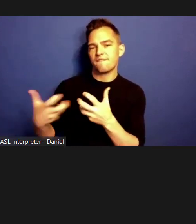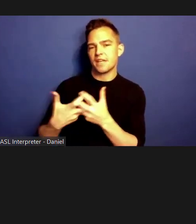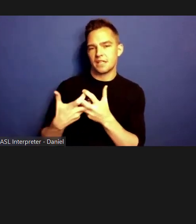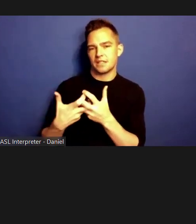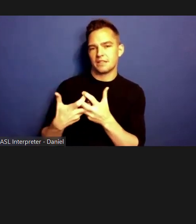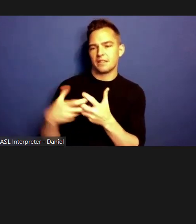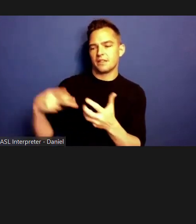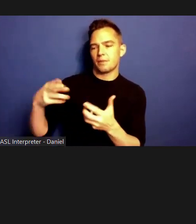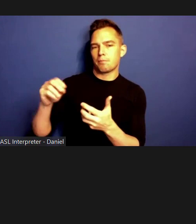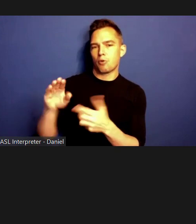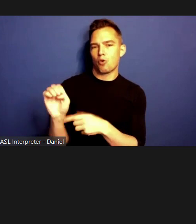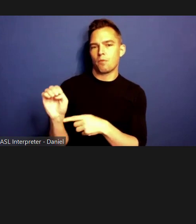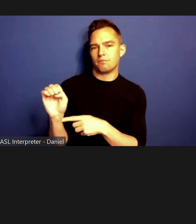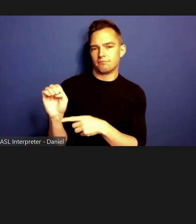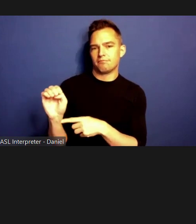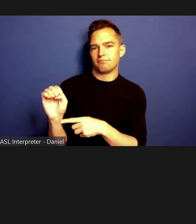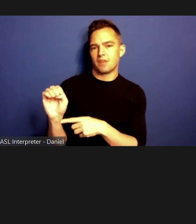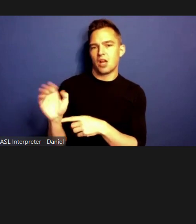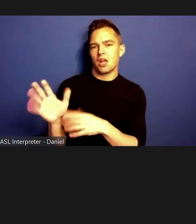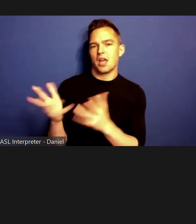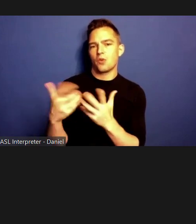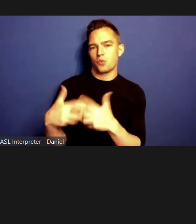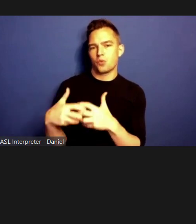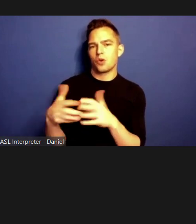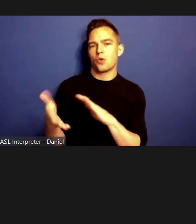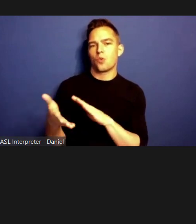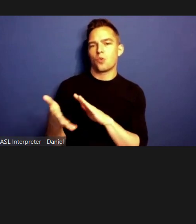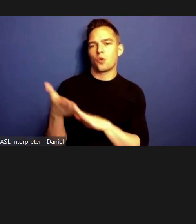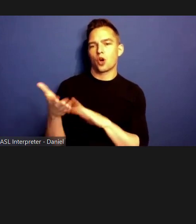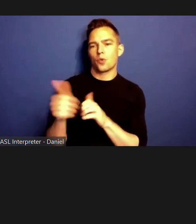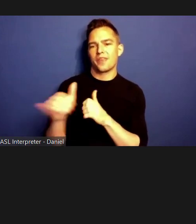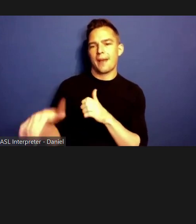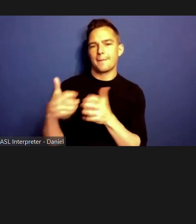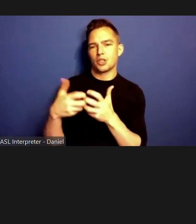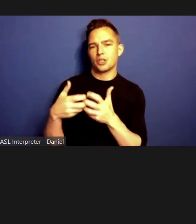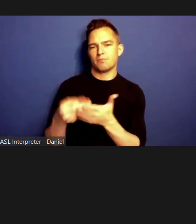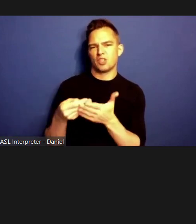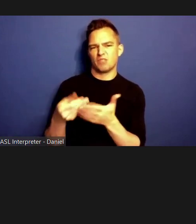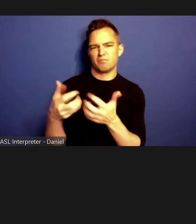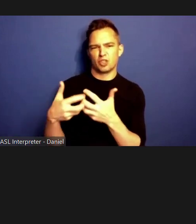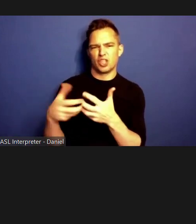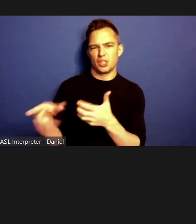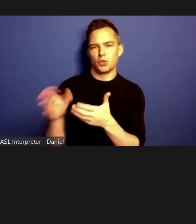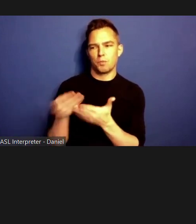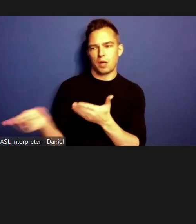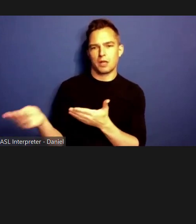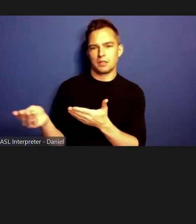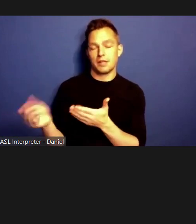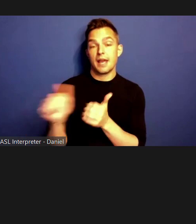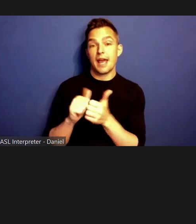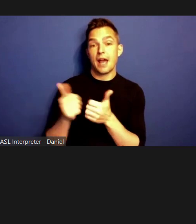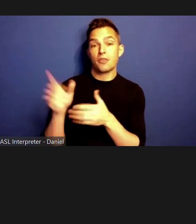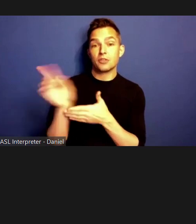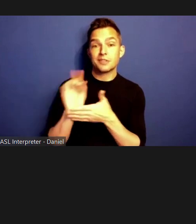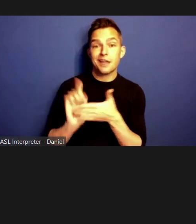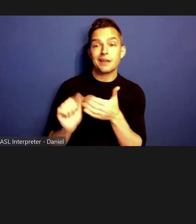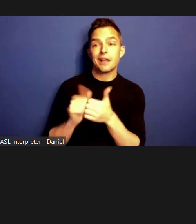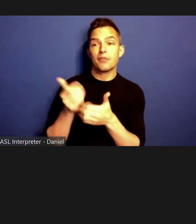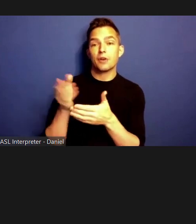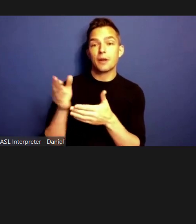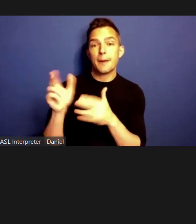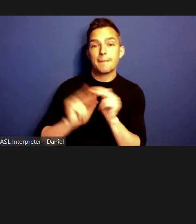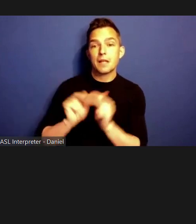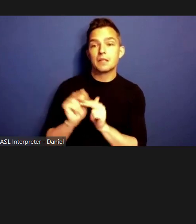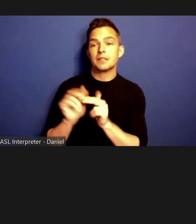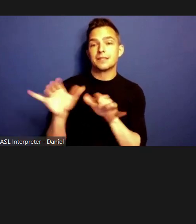the probe and work with the machine that you've purchased. And so how they're designed, how they're built, their size and their